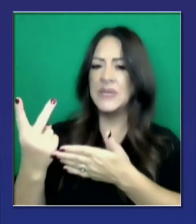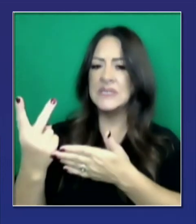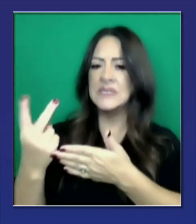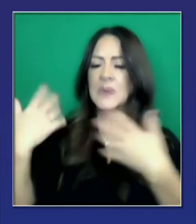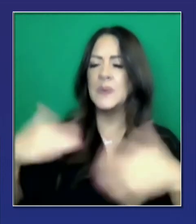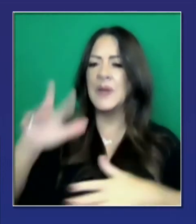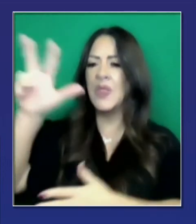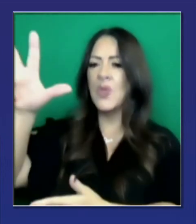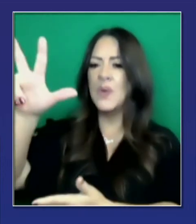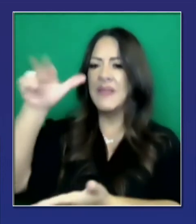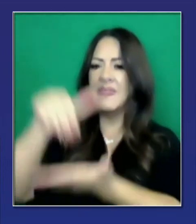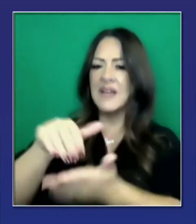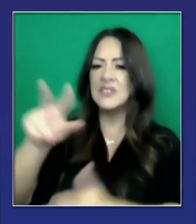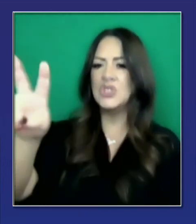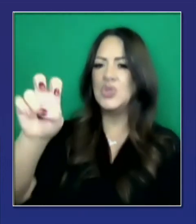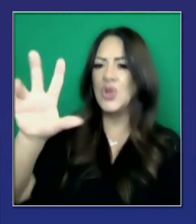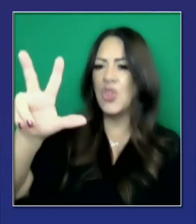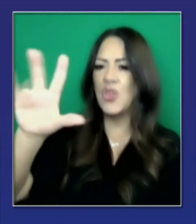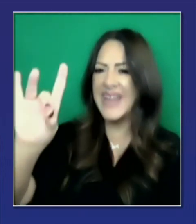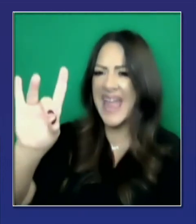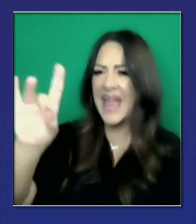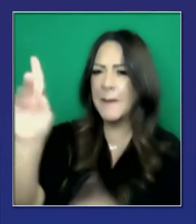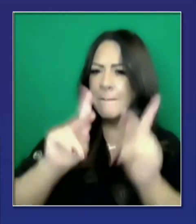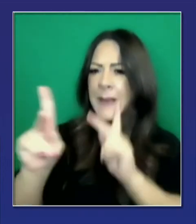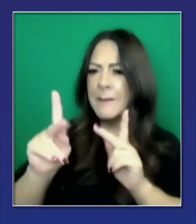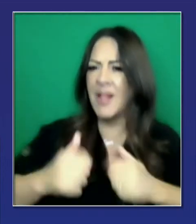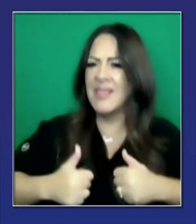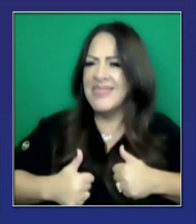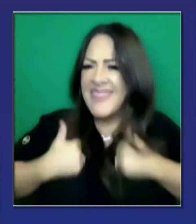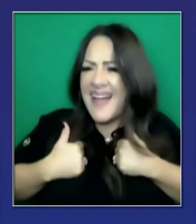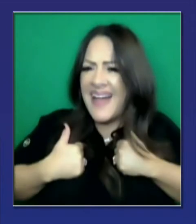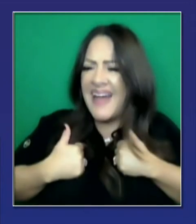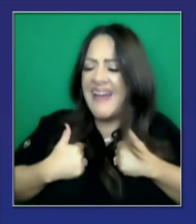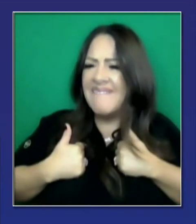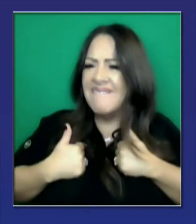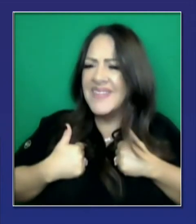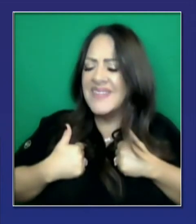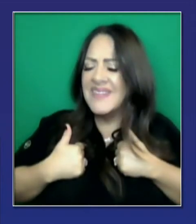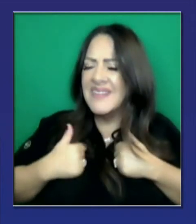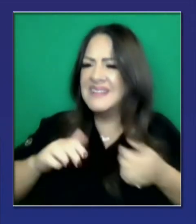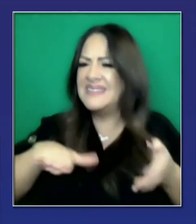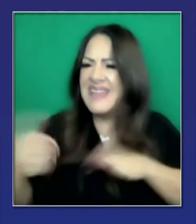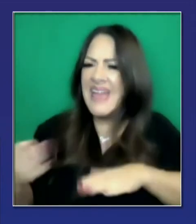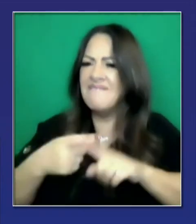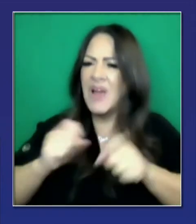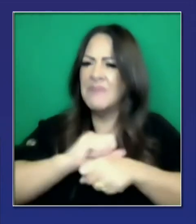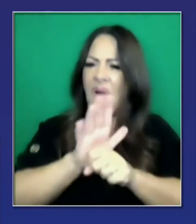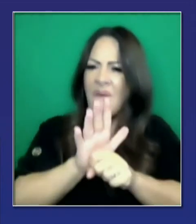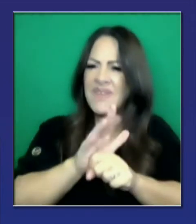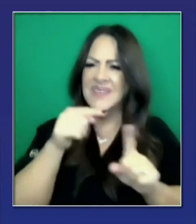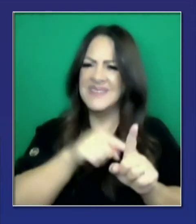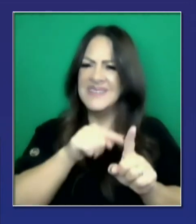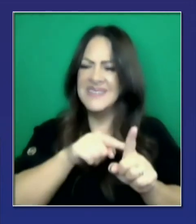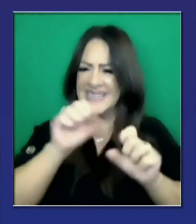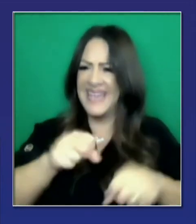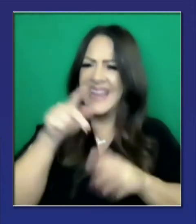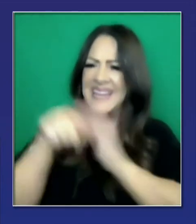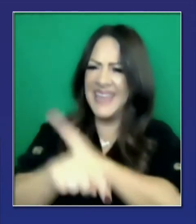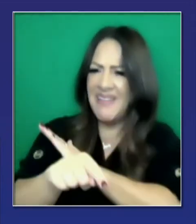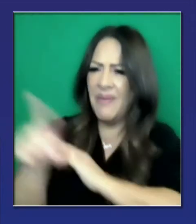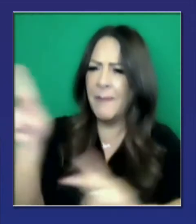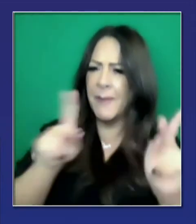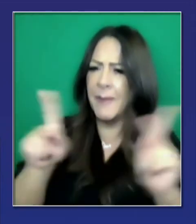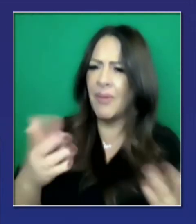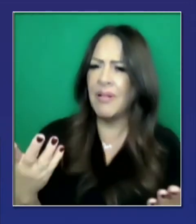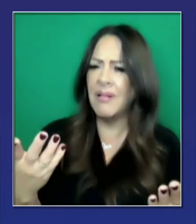3,238 lives shattered, lives lost to this deadly disease. And let me just give you an